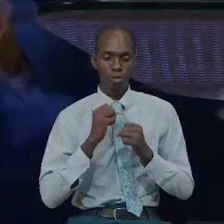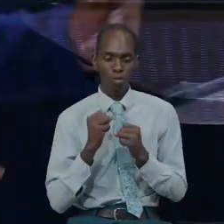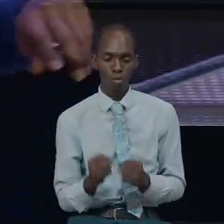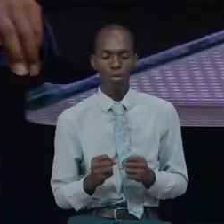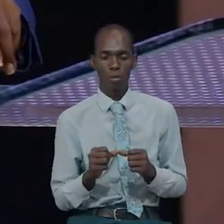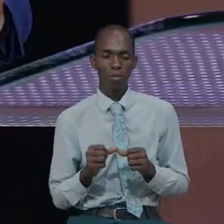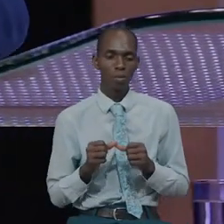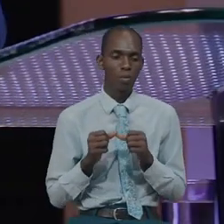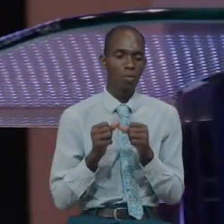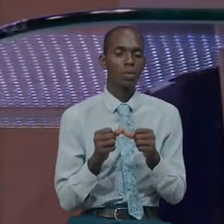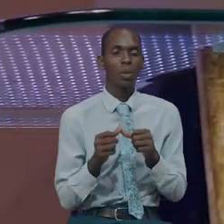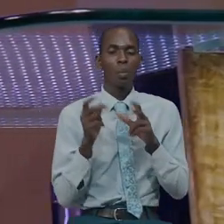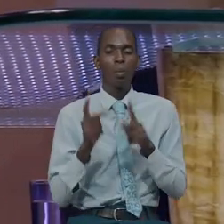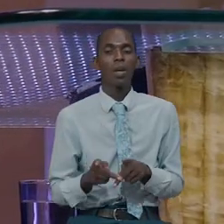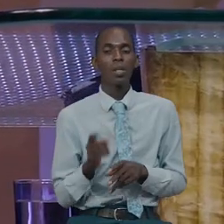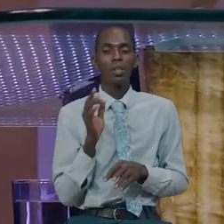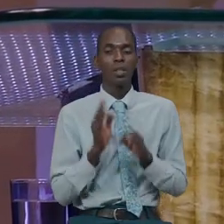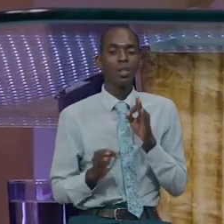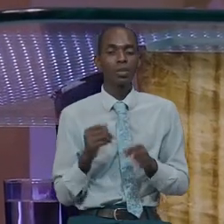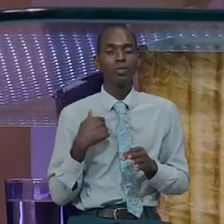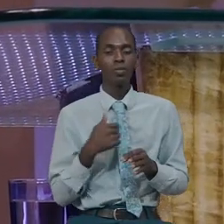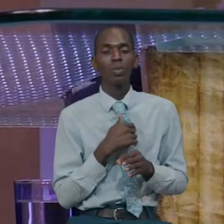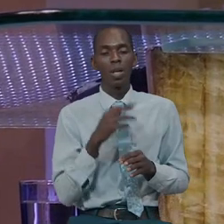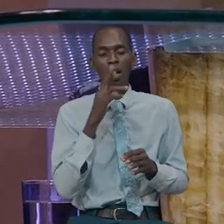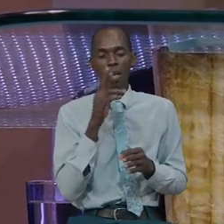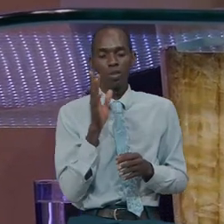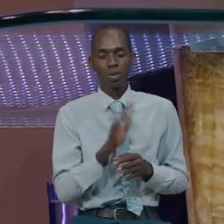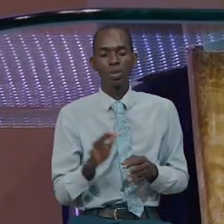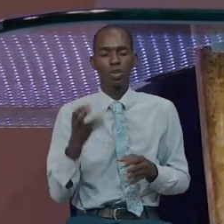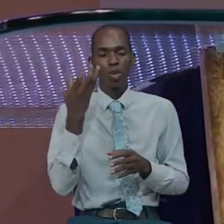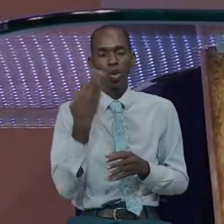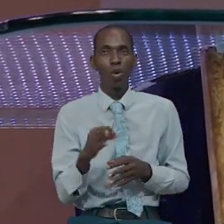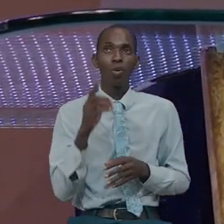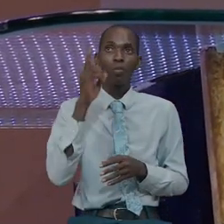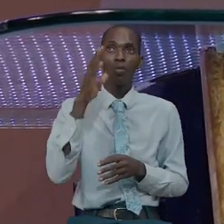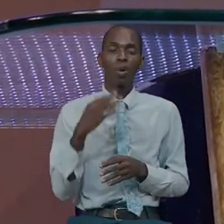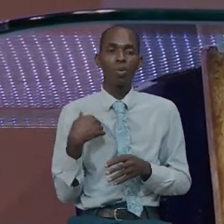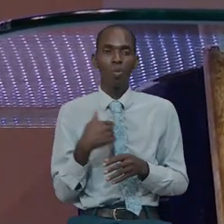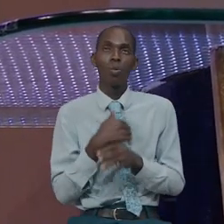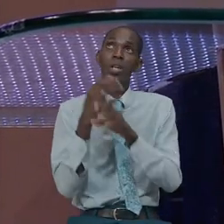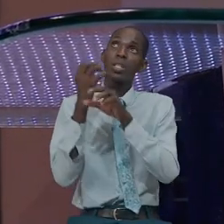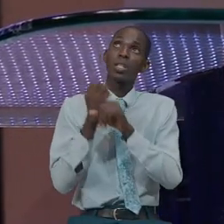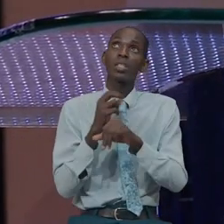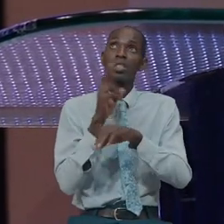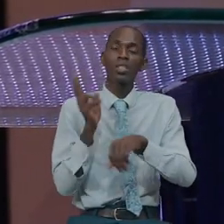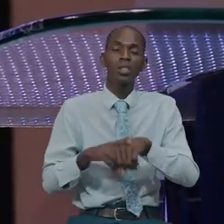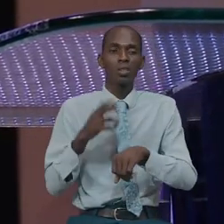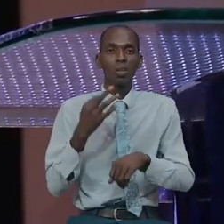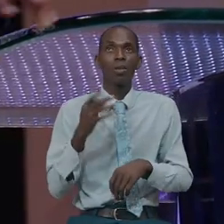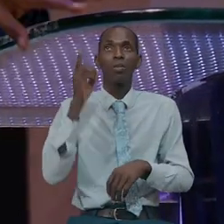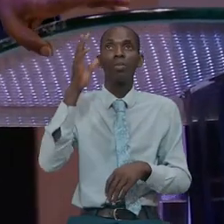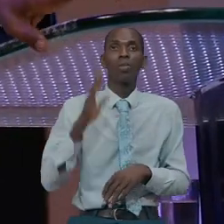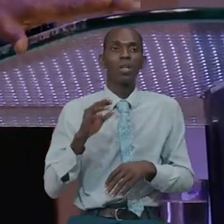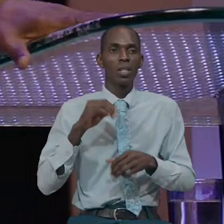steadfast forever. If we are children of God, and we have the grace of God, and we have the nature of God